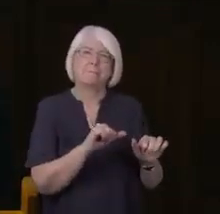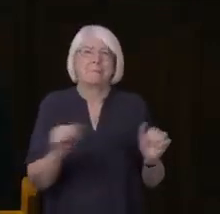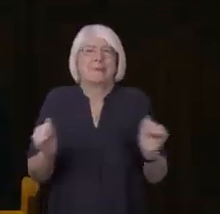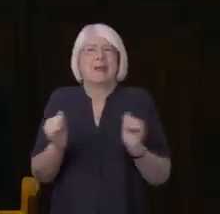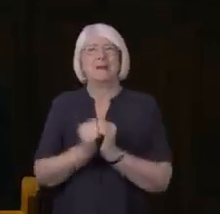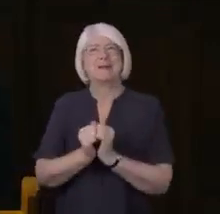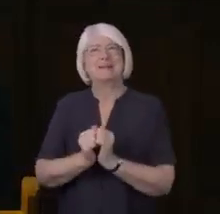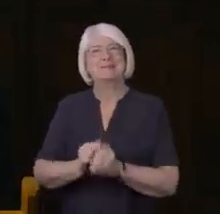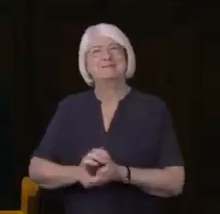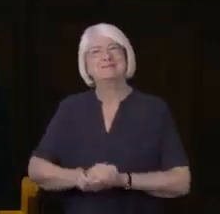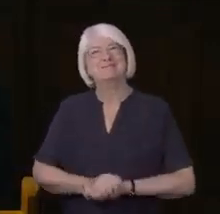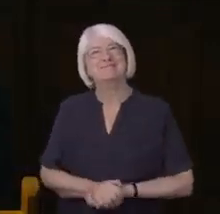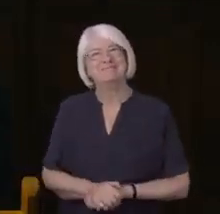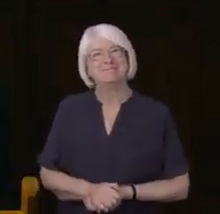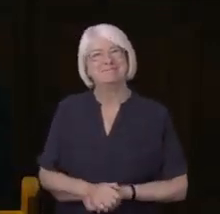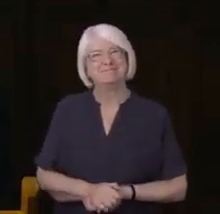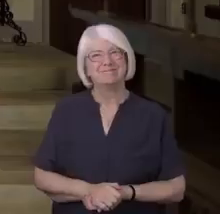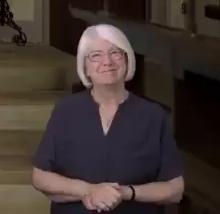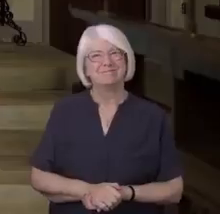Amen.